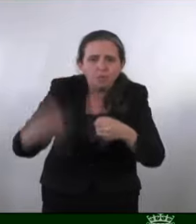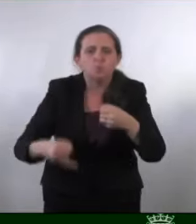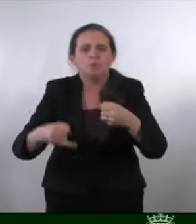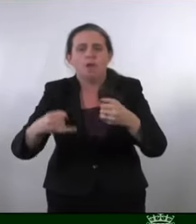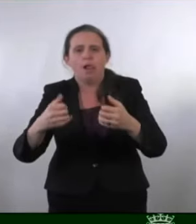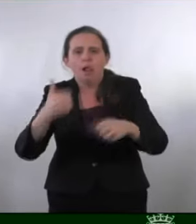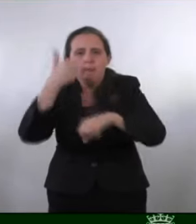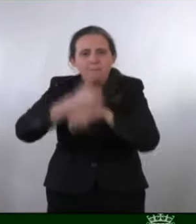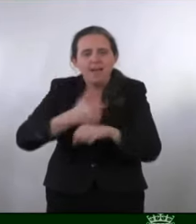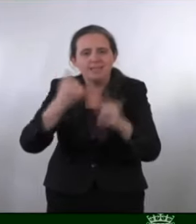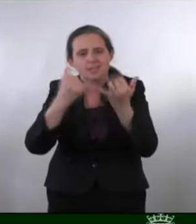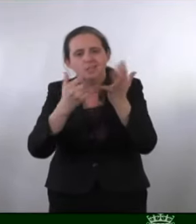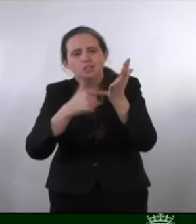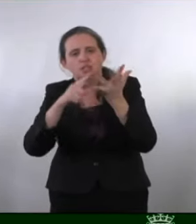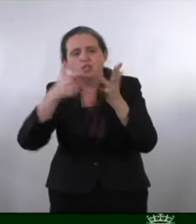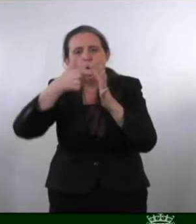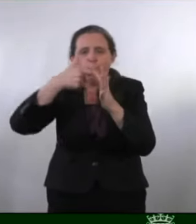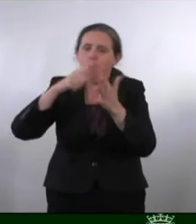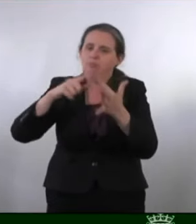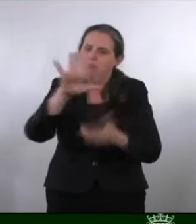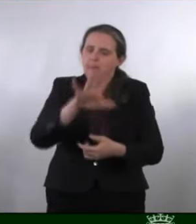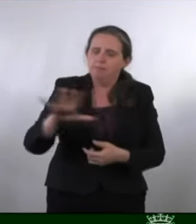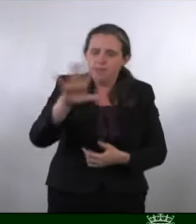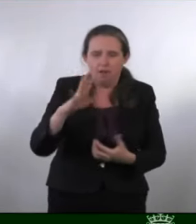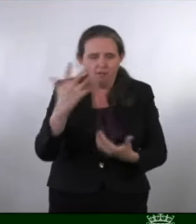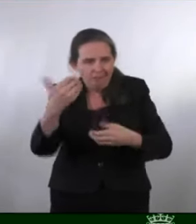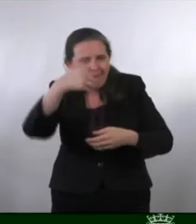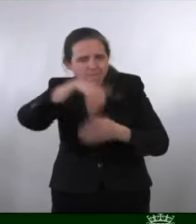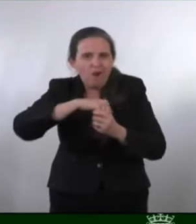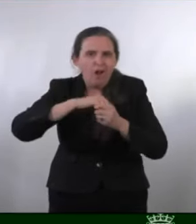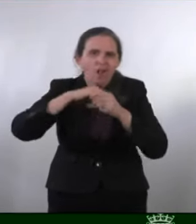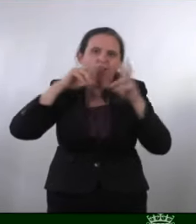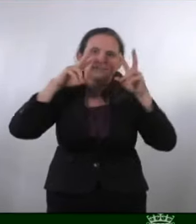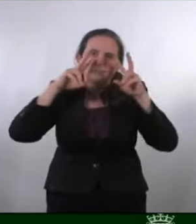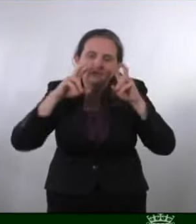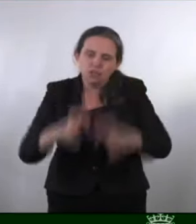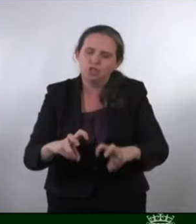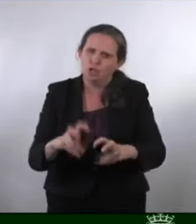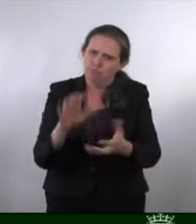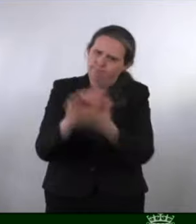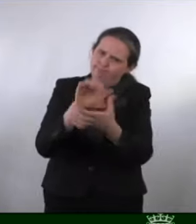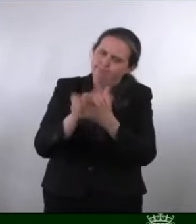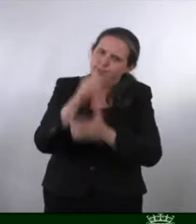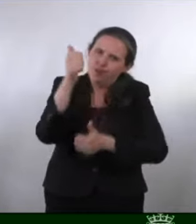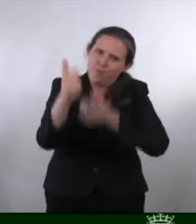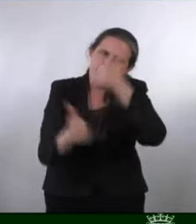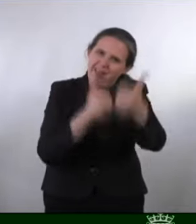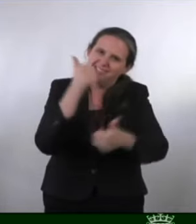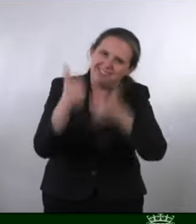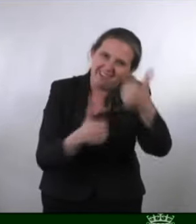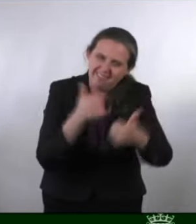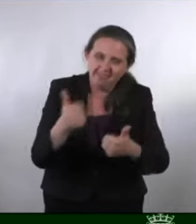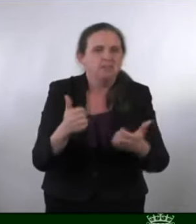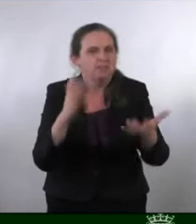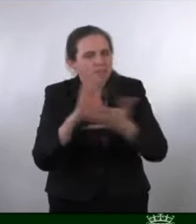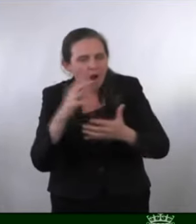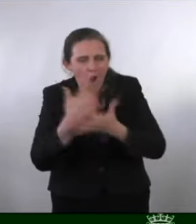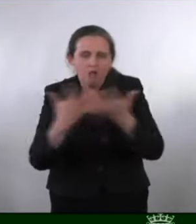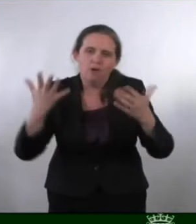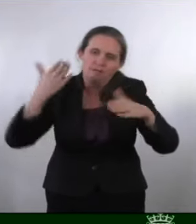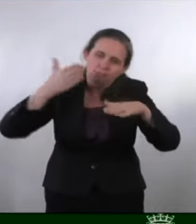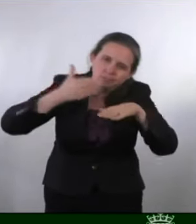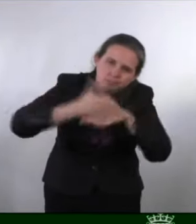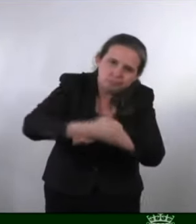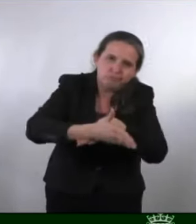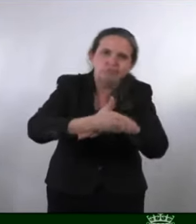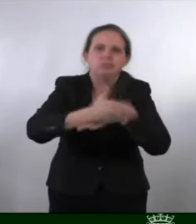vaccines are so close now is a reason why we should redouble our efforts to observe the guidance and take responsibility with the extra permissions we